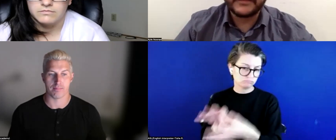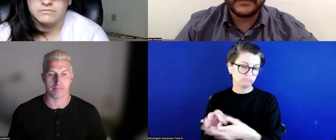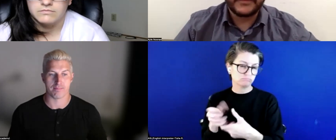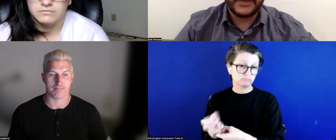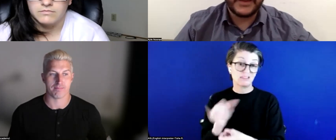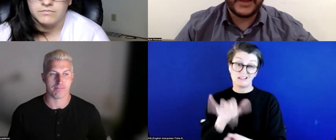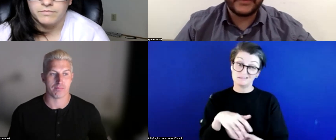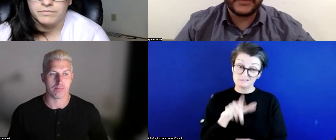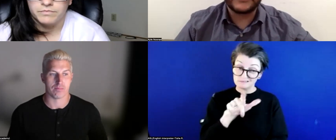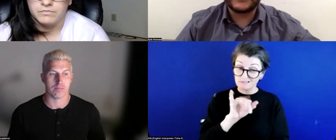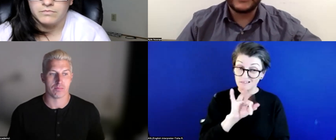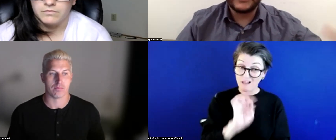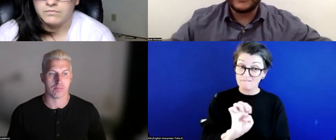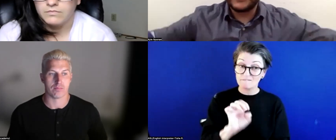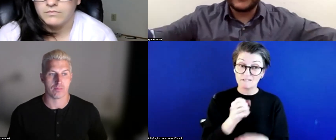life-saving. And having